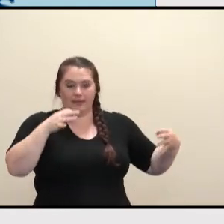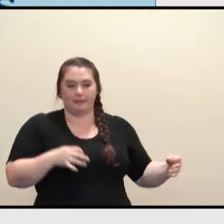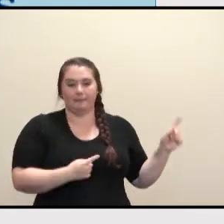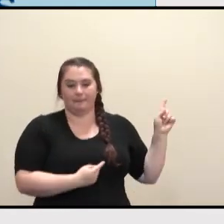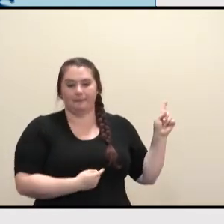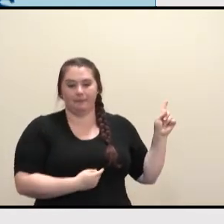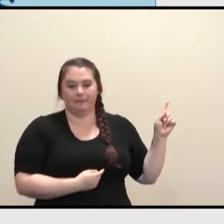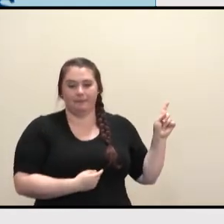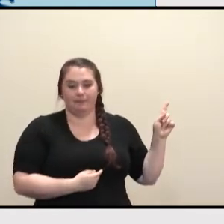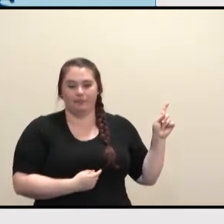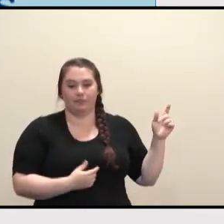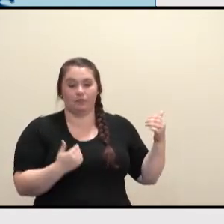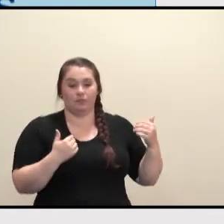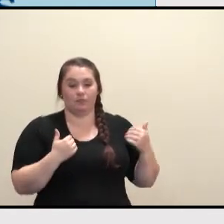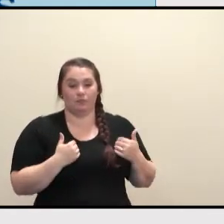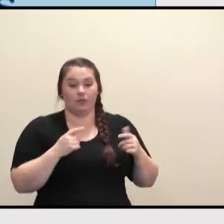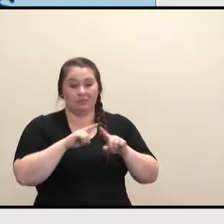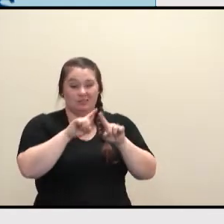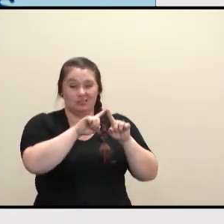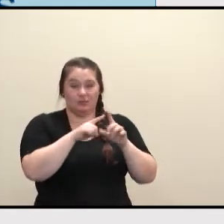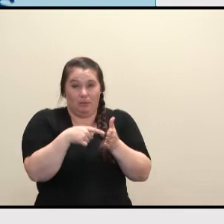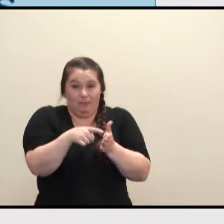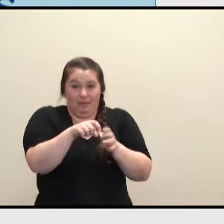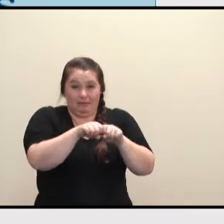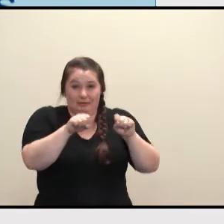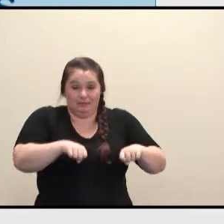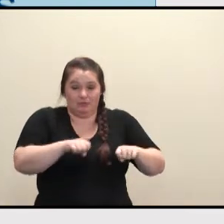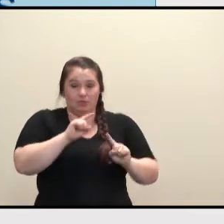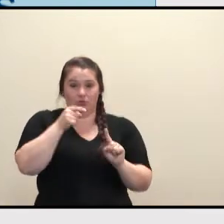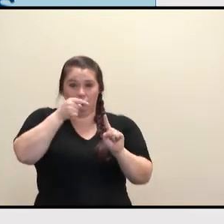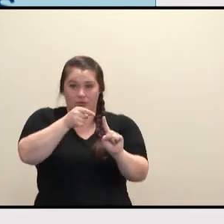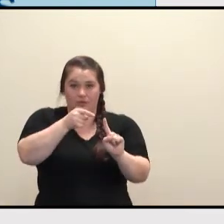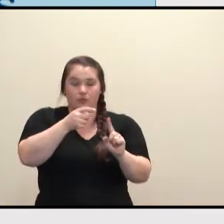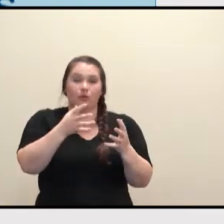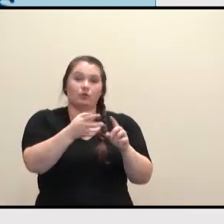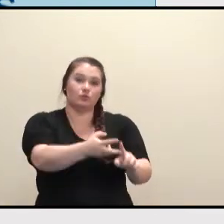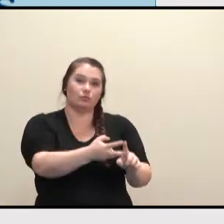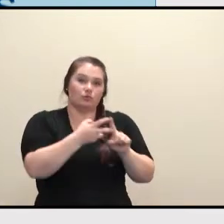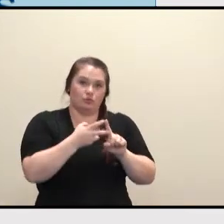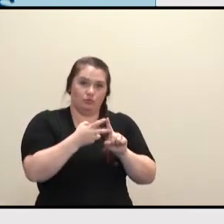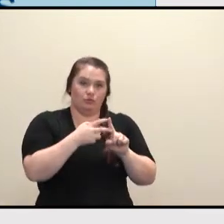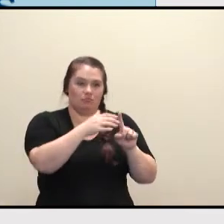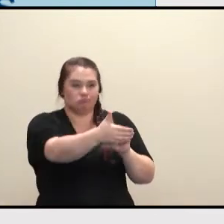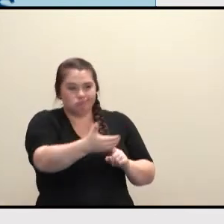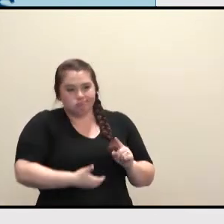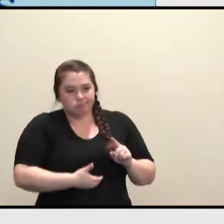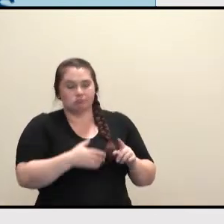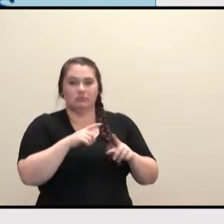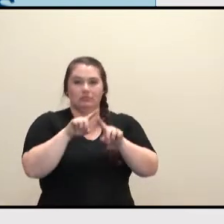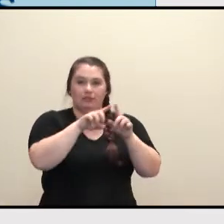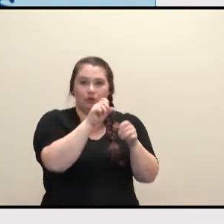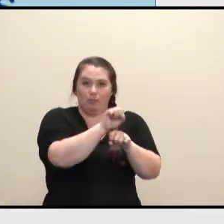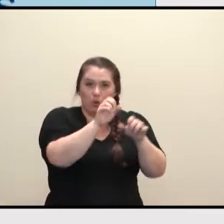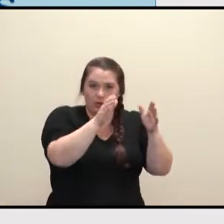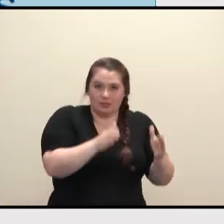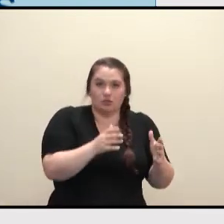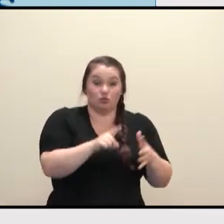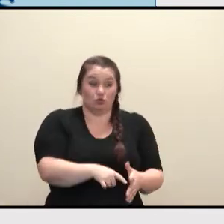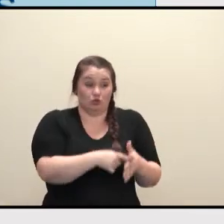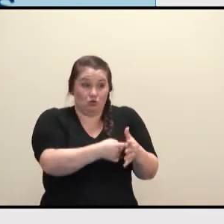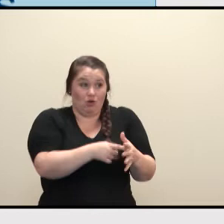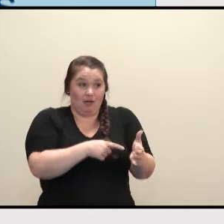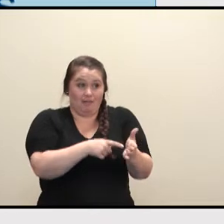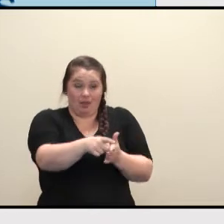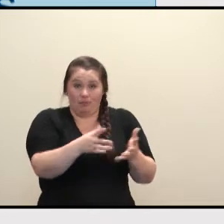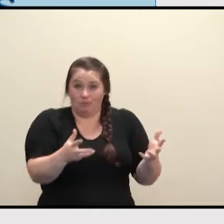system. So when we're thinking about that, we really use pay to recruit employees. We think about those competitive entry rates, so starting rates,